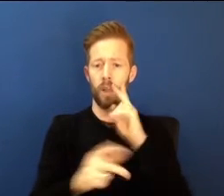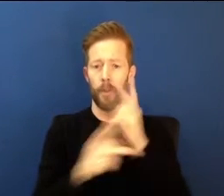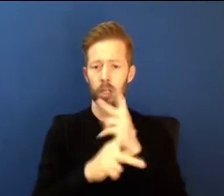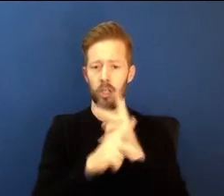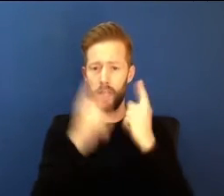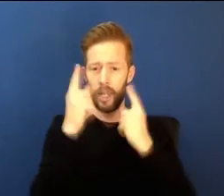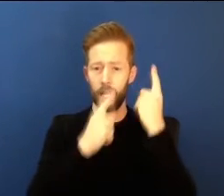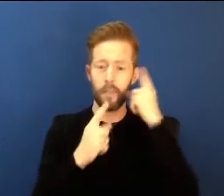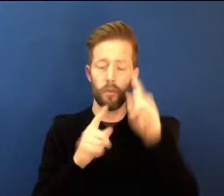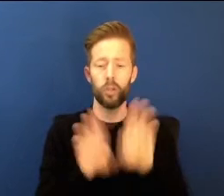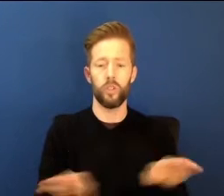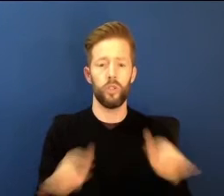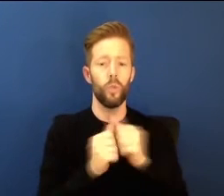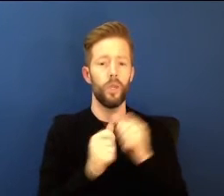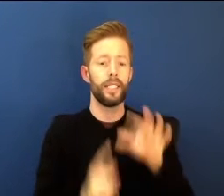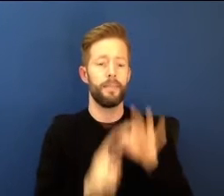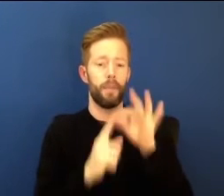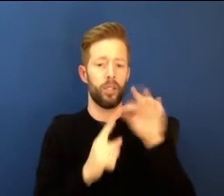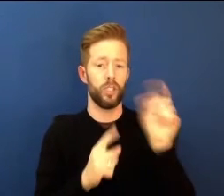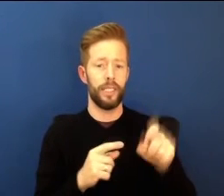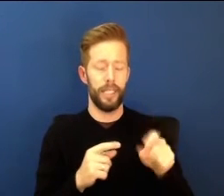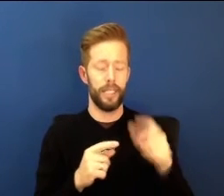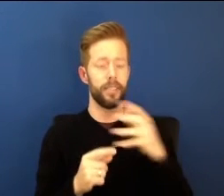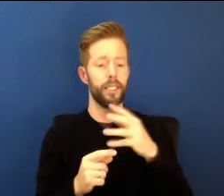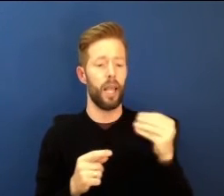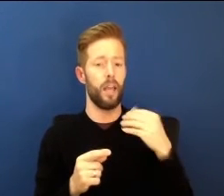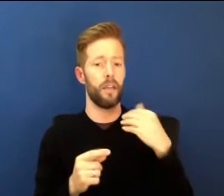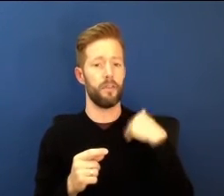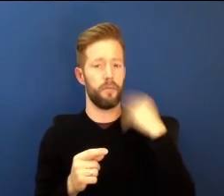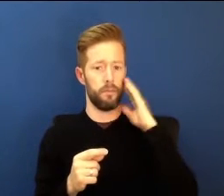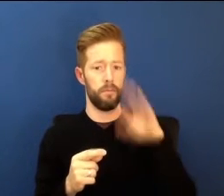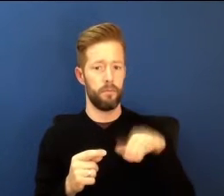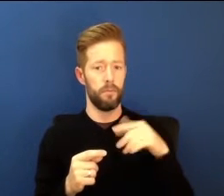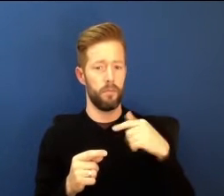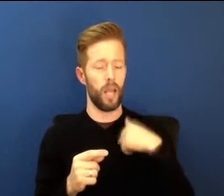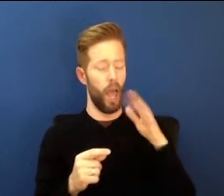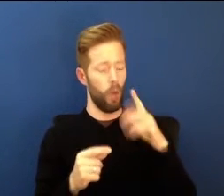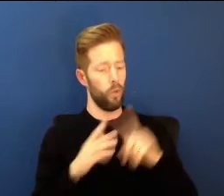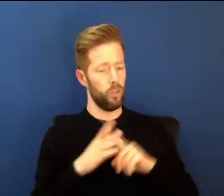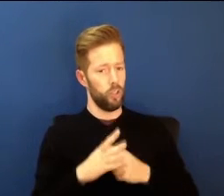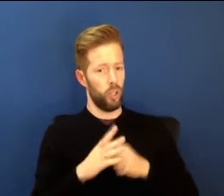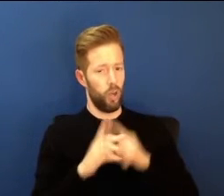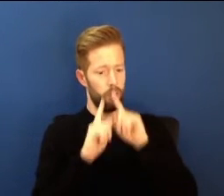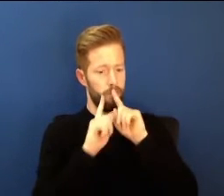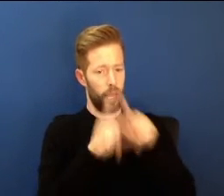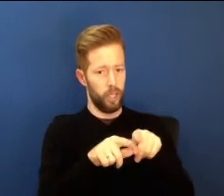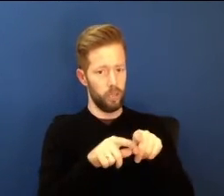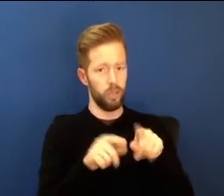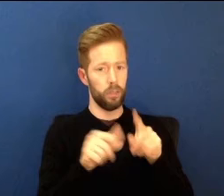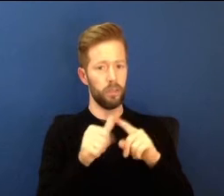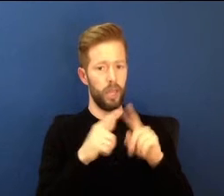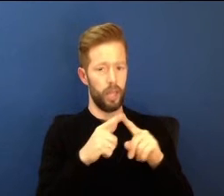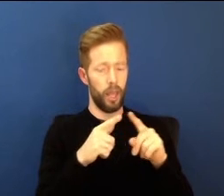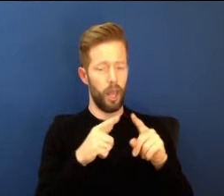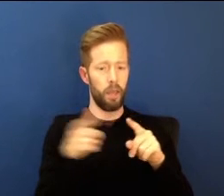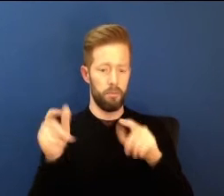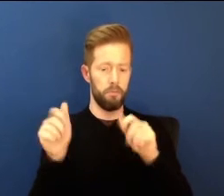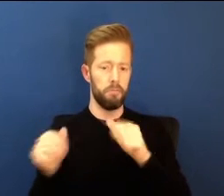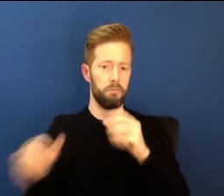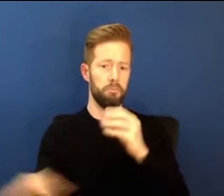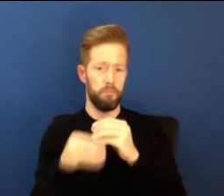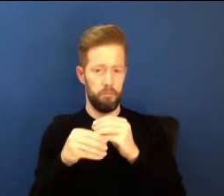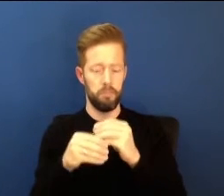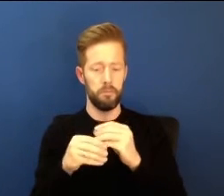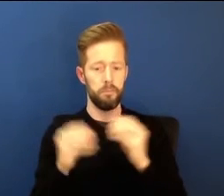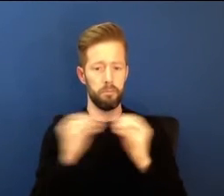improve computational thinking for children with special needs? And I know I'll start answering this one, Janice, and then invite